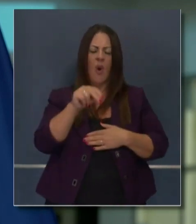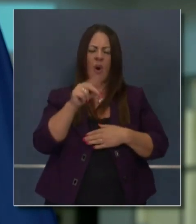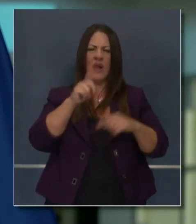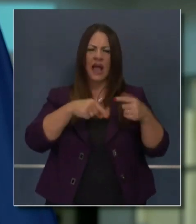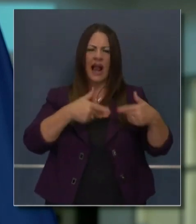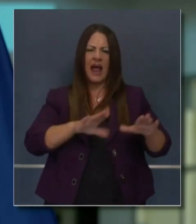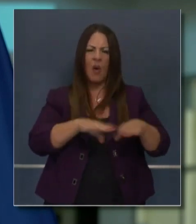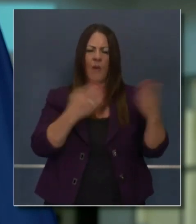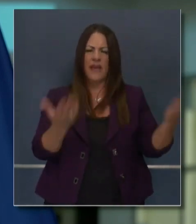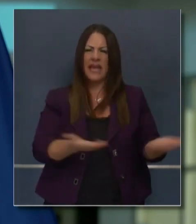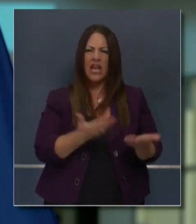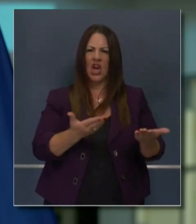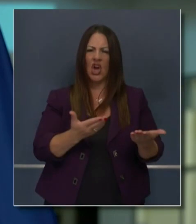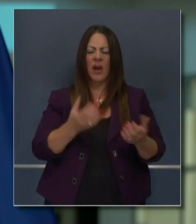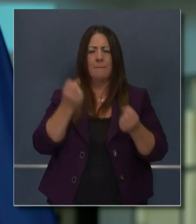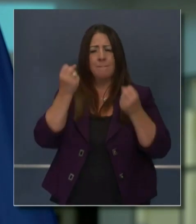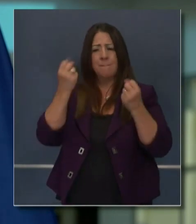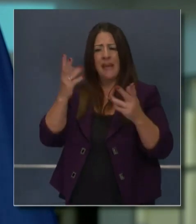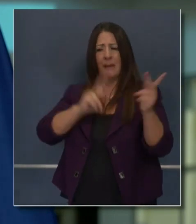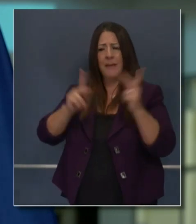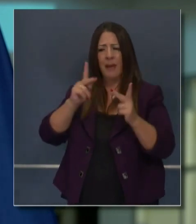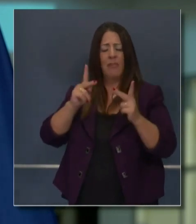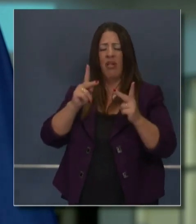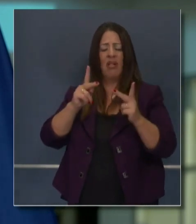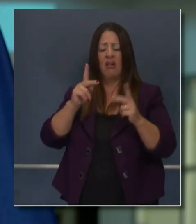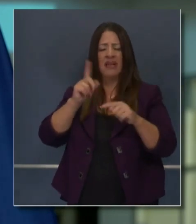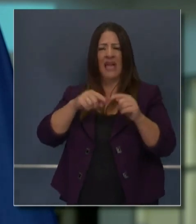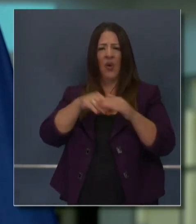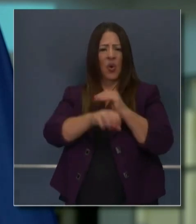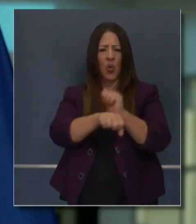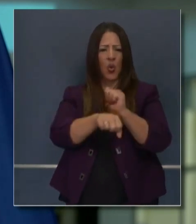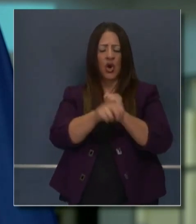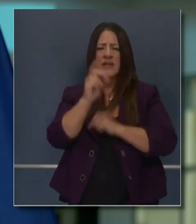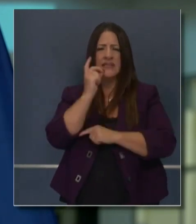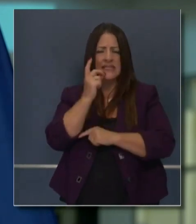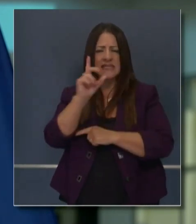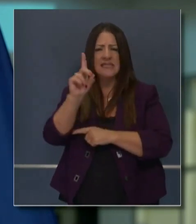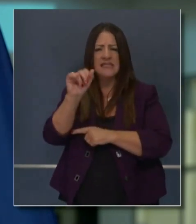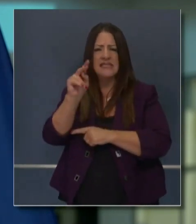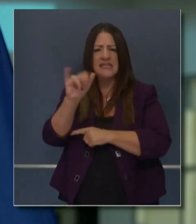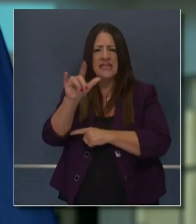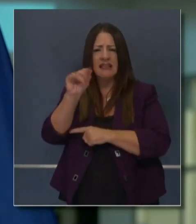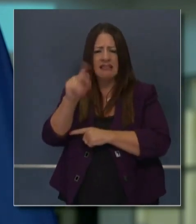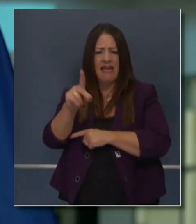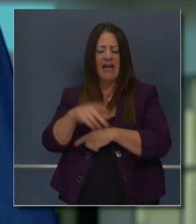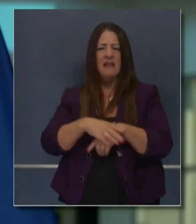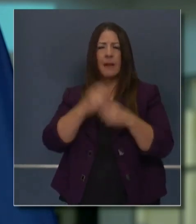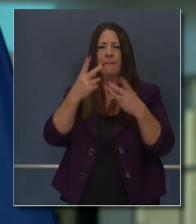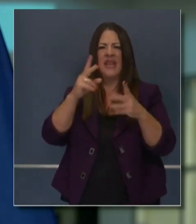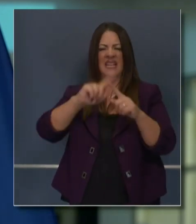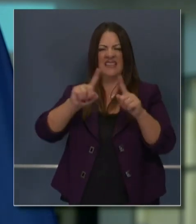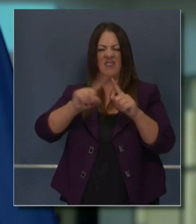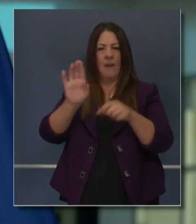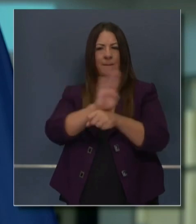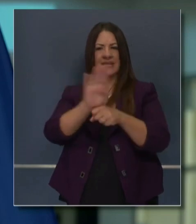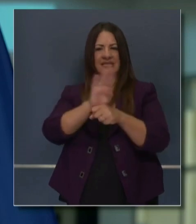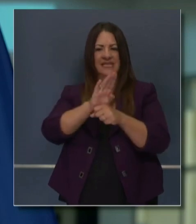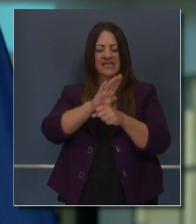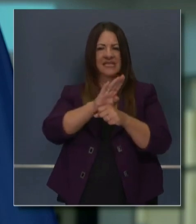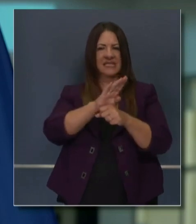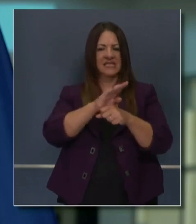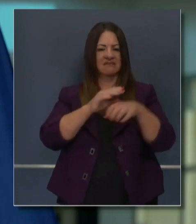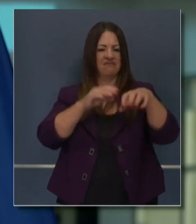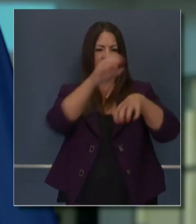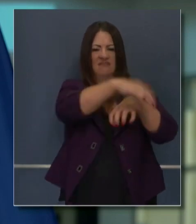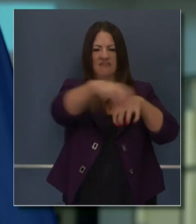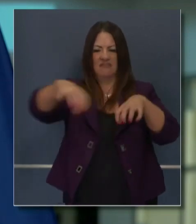but people who have businesses nearby that are having to shut down, city officials who are losing a lot of tax revenue. What do you say to those folks? Why can't we do